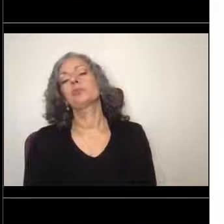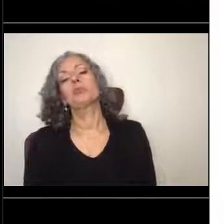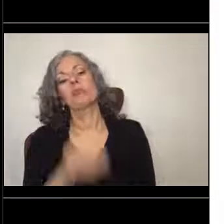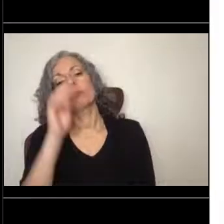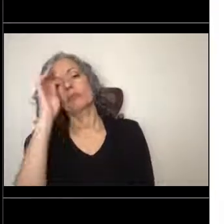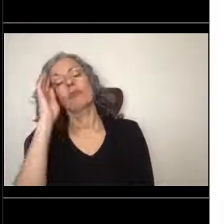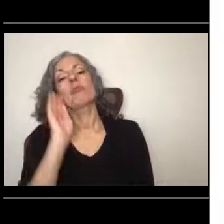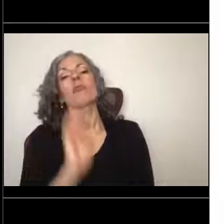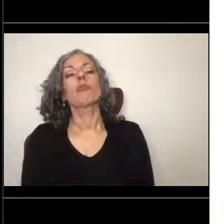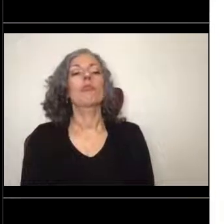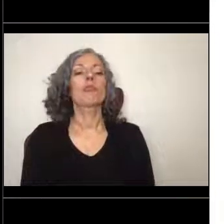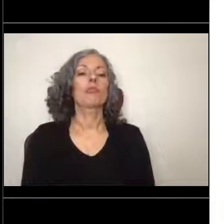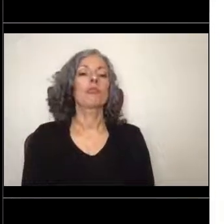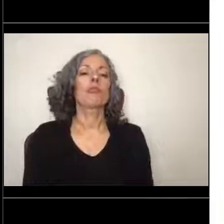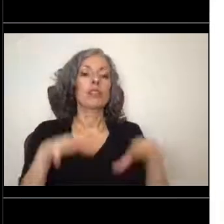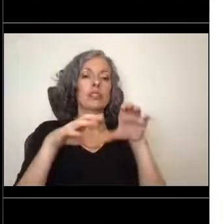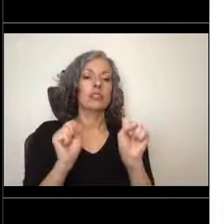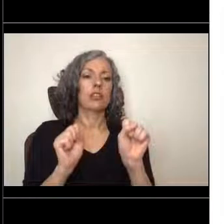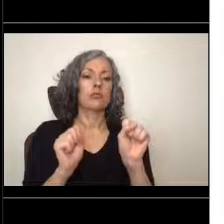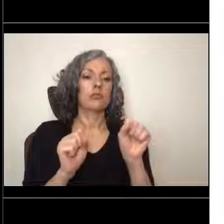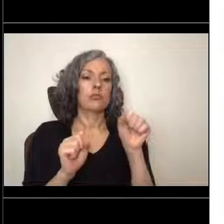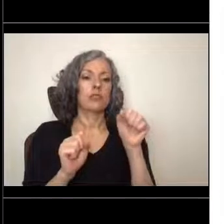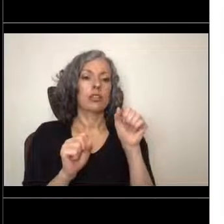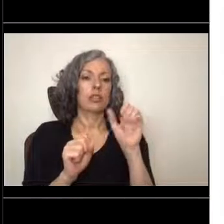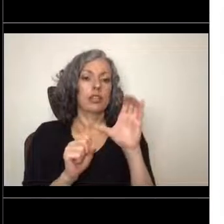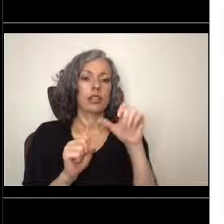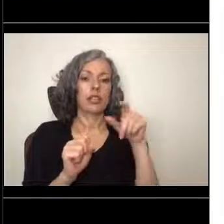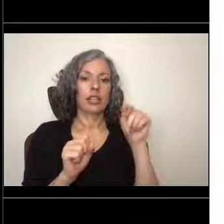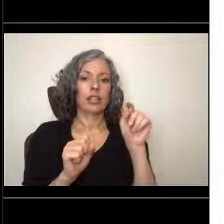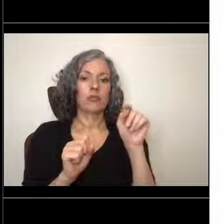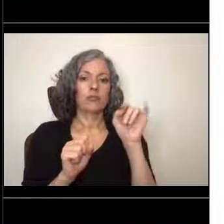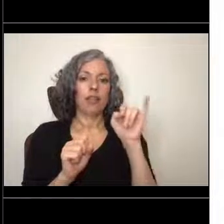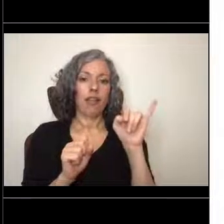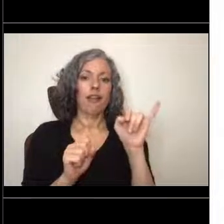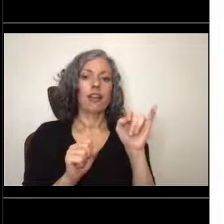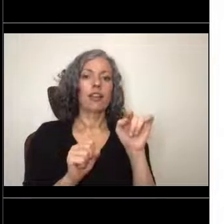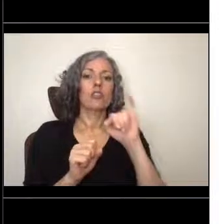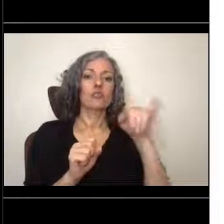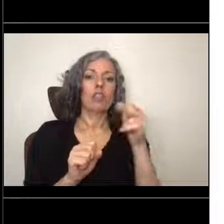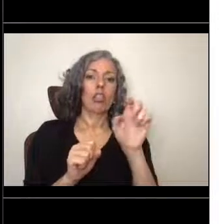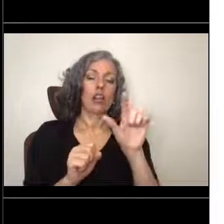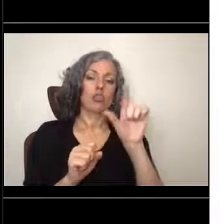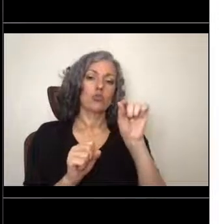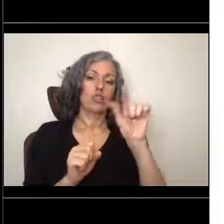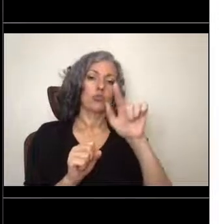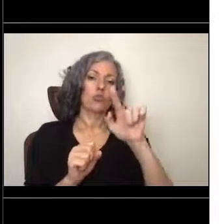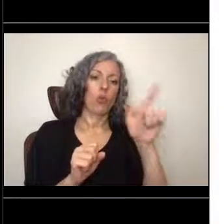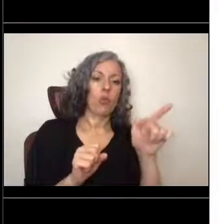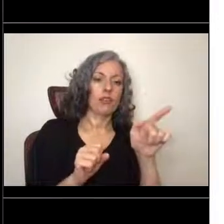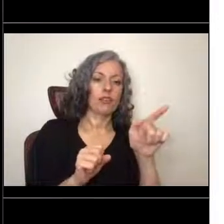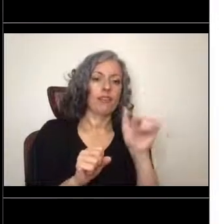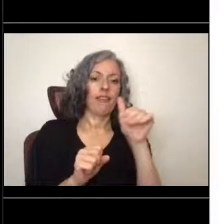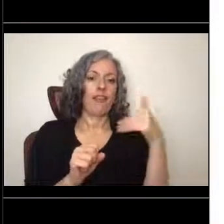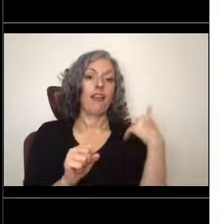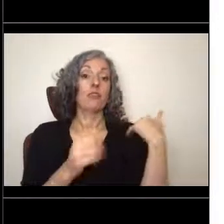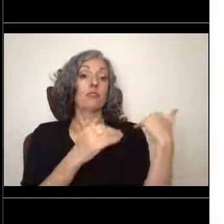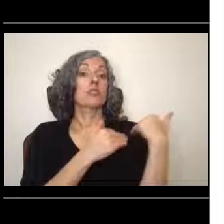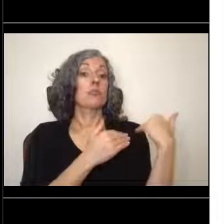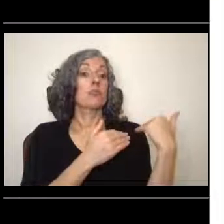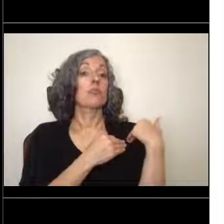So with the adoption of CAPTI in July 2021, Caltrans had the responsibility to ensure that its